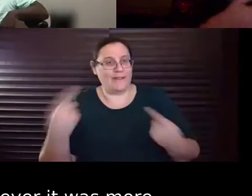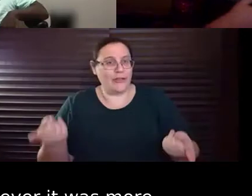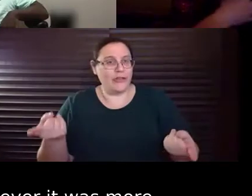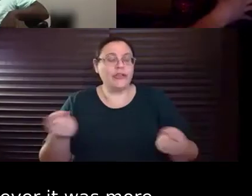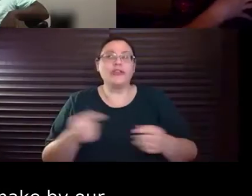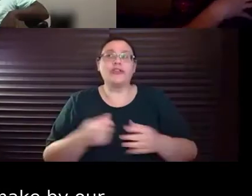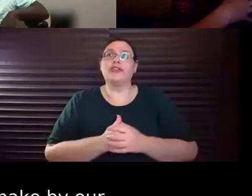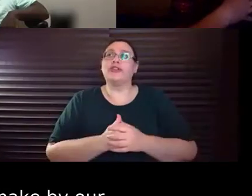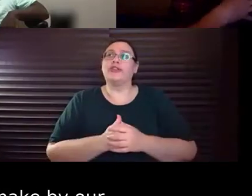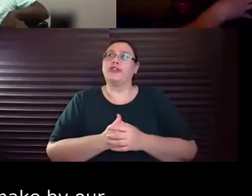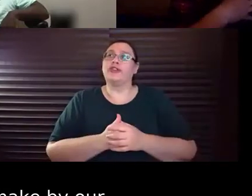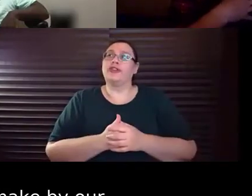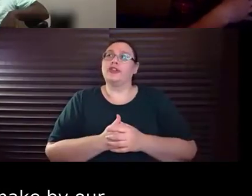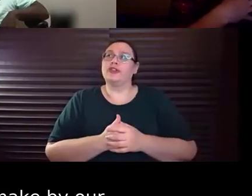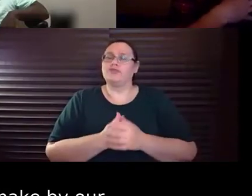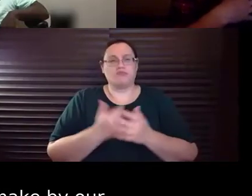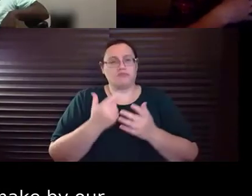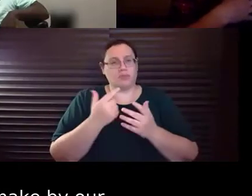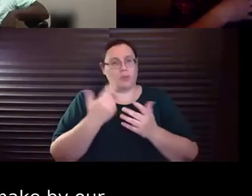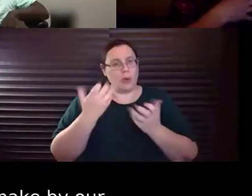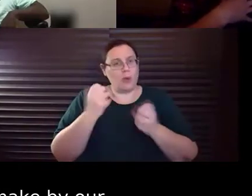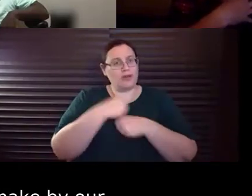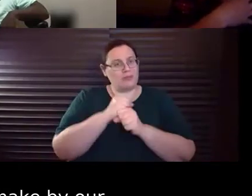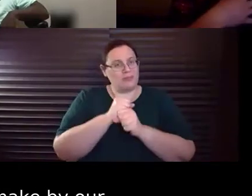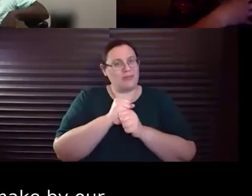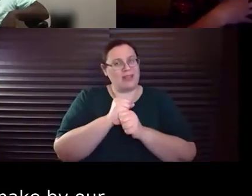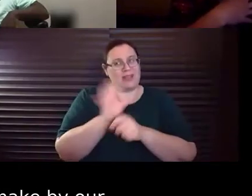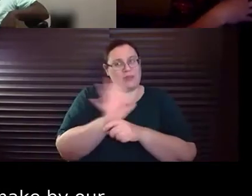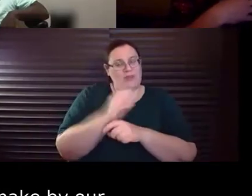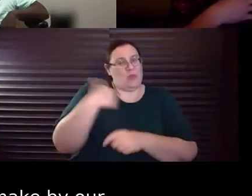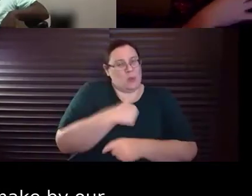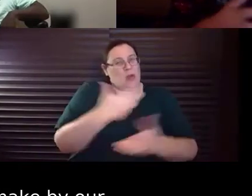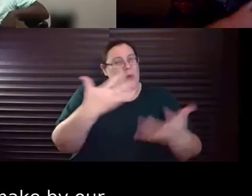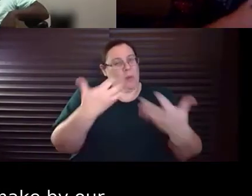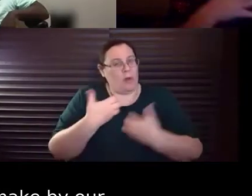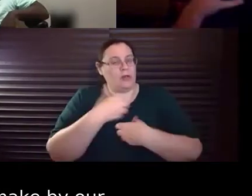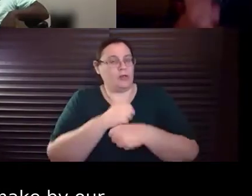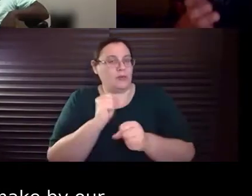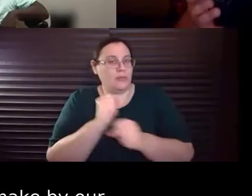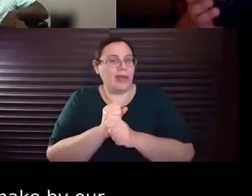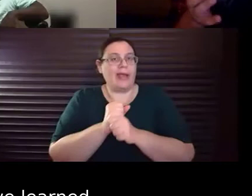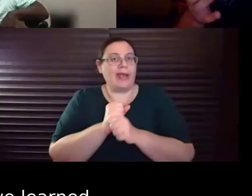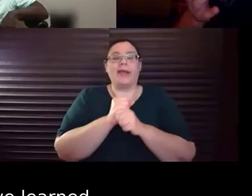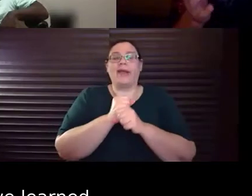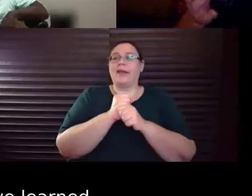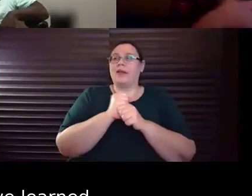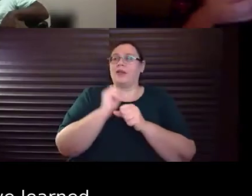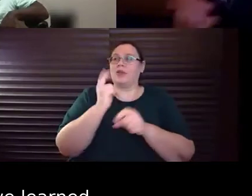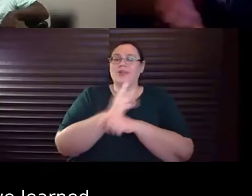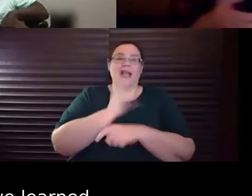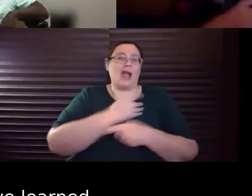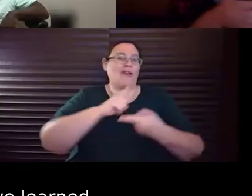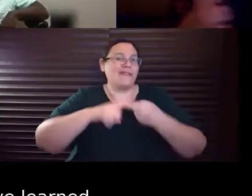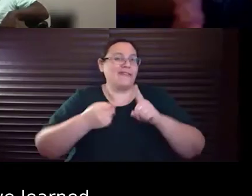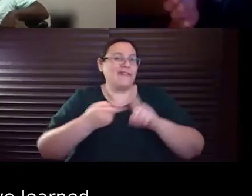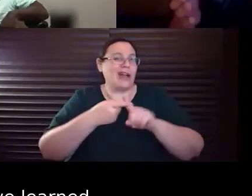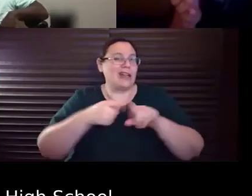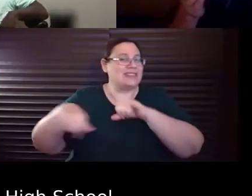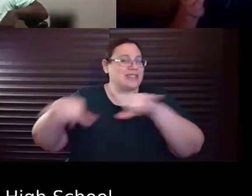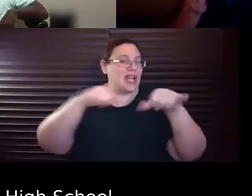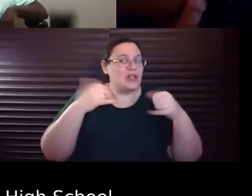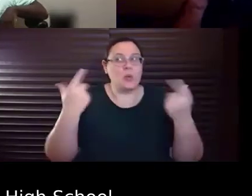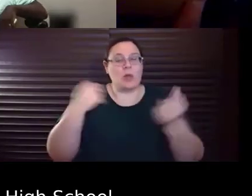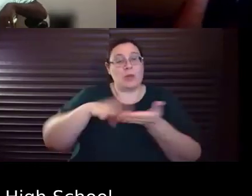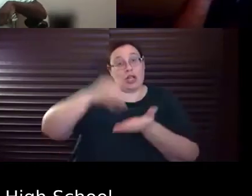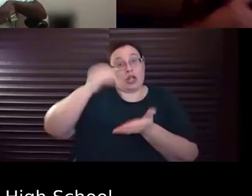we're going to make the movie that we want to make by like kind of our friendship standards. And, what we learned through the process is